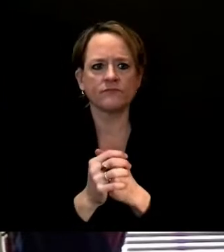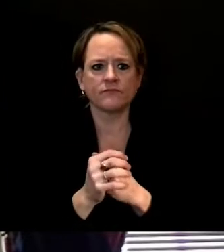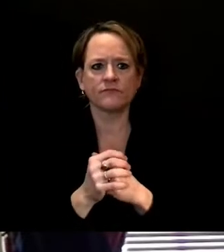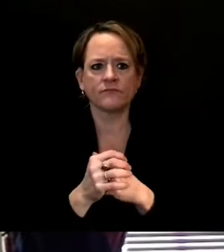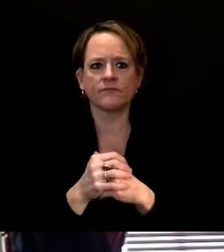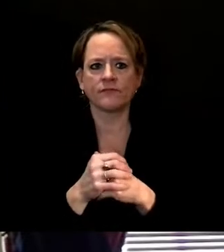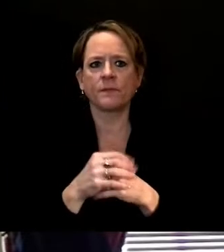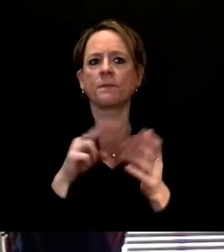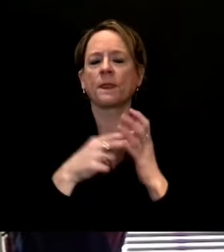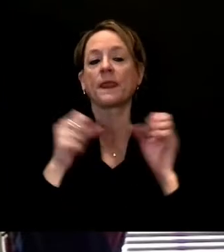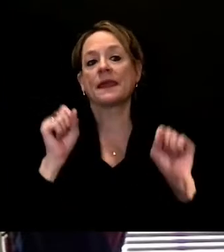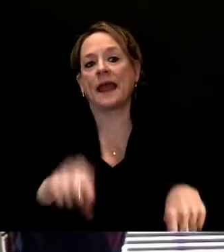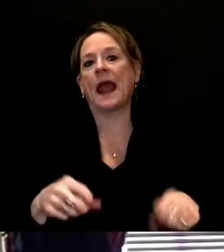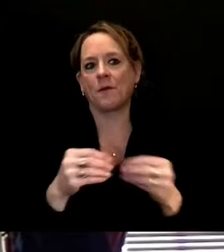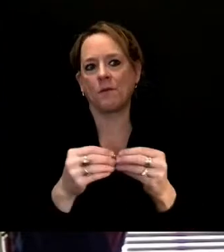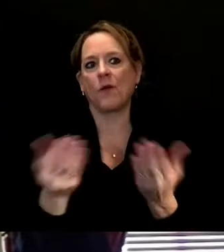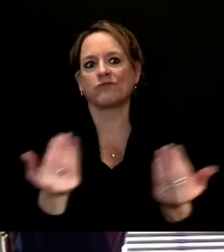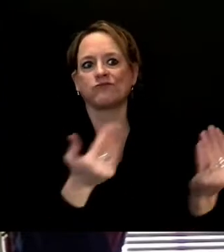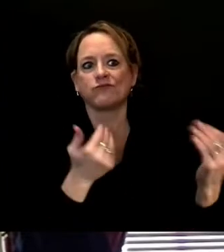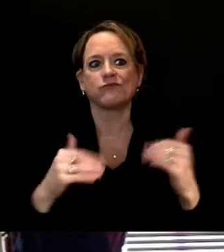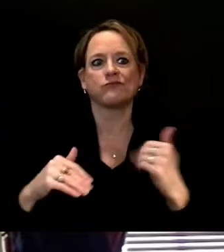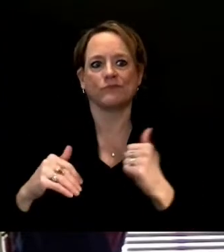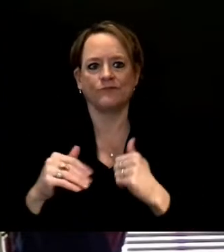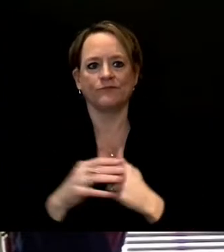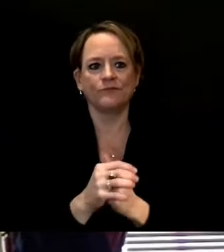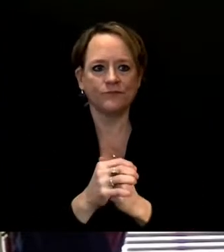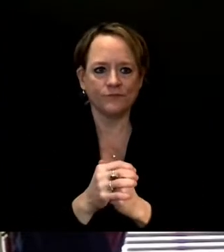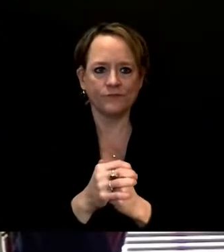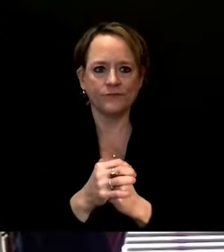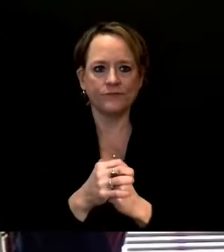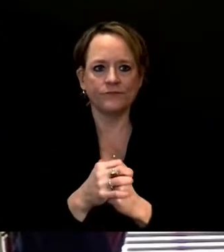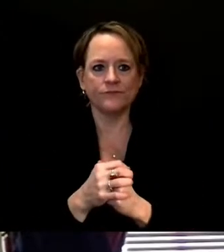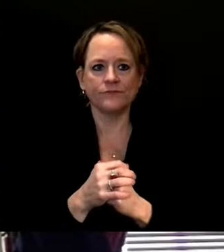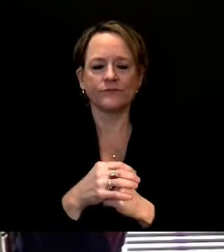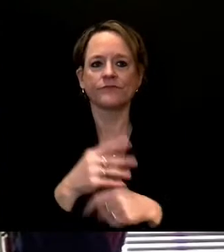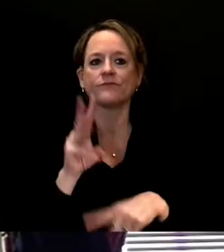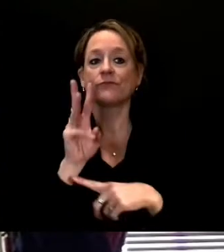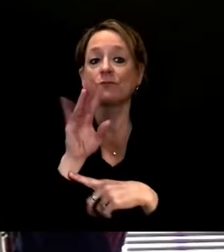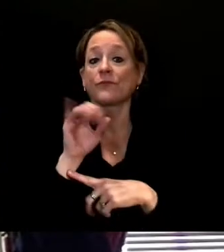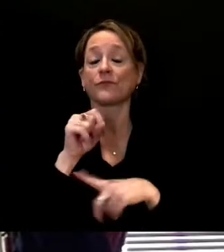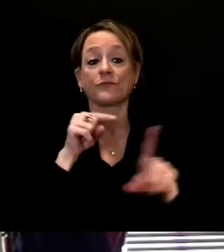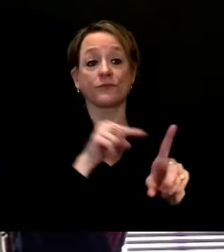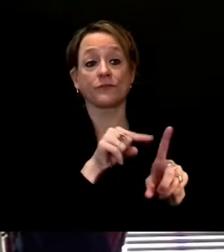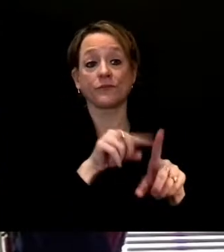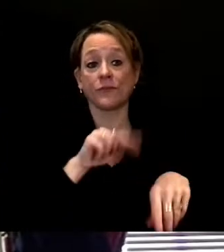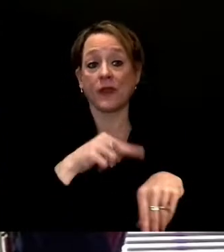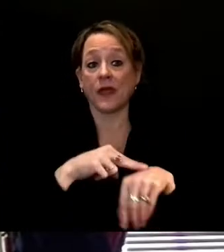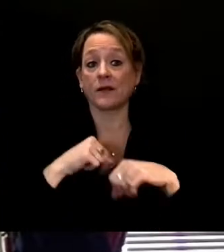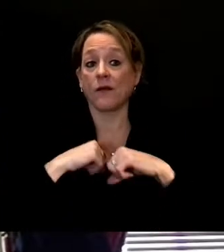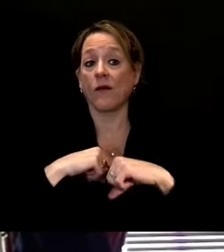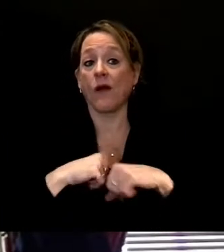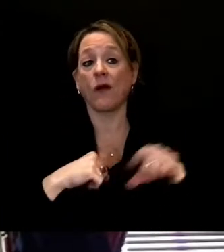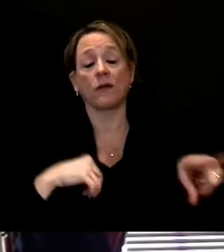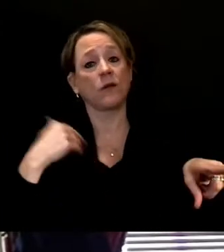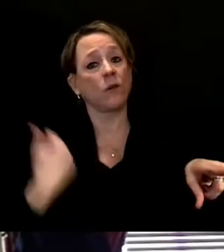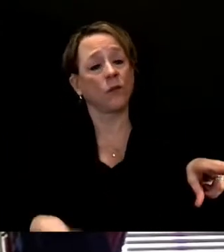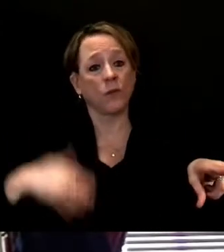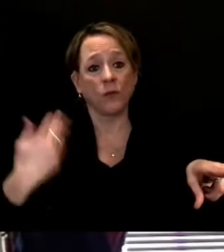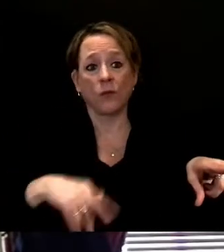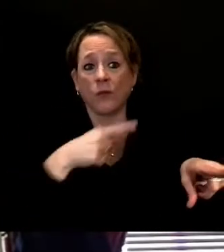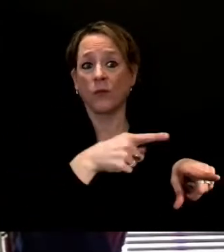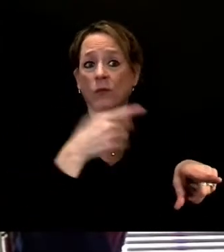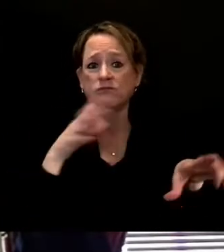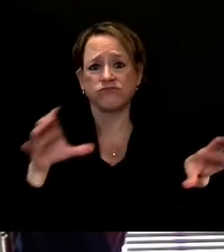National Guard is indispensable and can stand up to our most pressing challenges. And as we continue to see COVID-19 cases